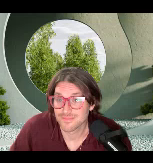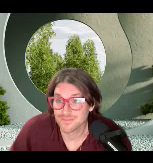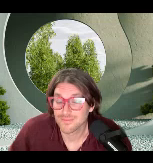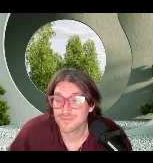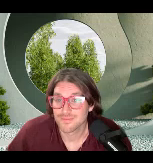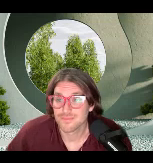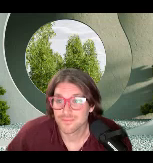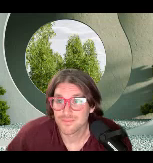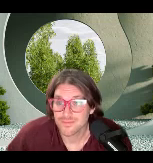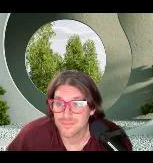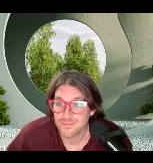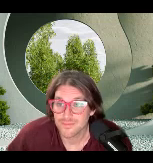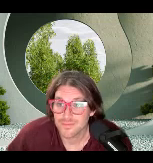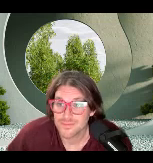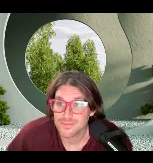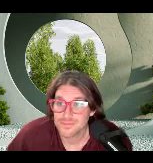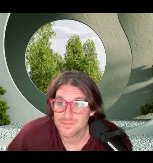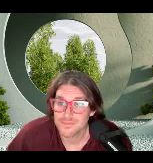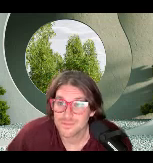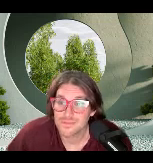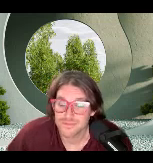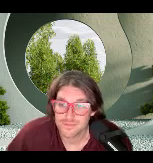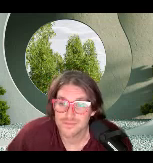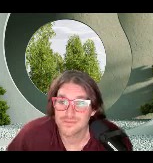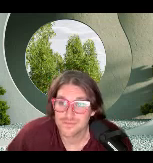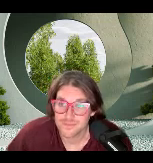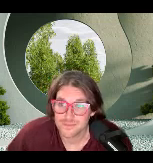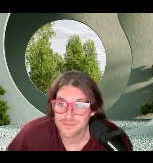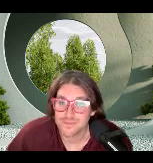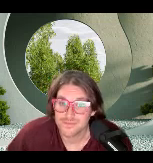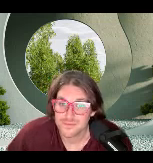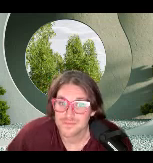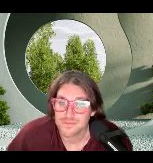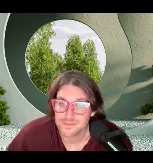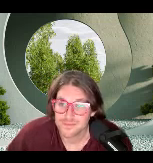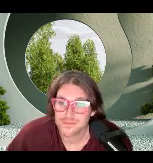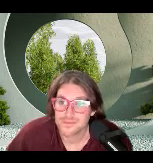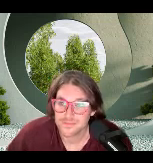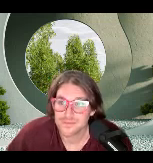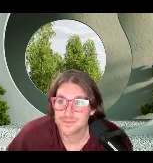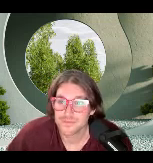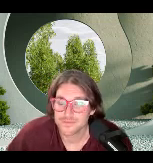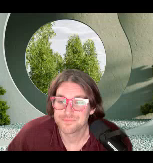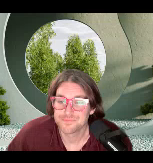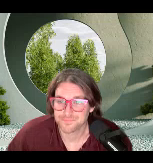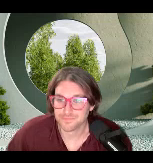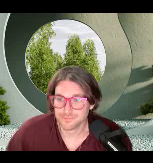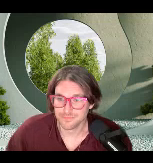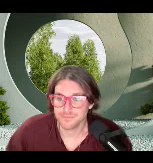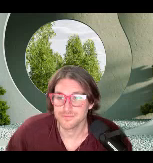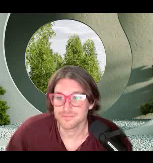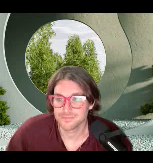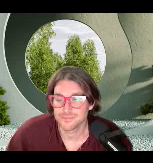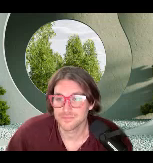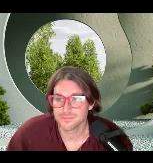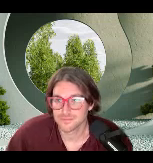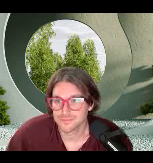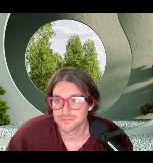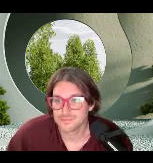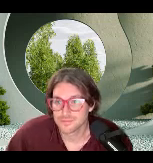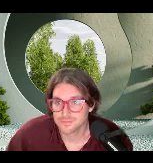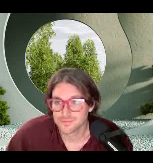is what we usually use in education, to have the full link. So that's another instance where we would need it. And then again, as John said, if we needed to provide